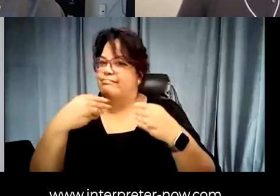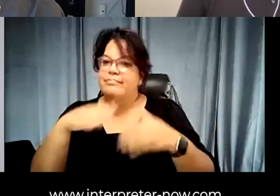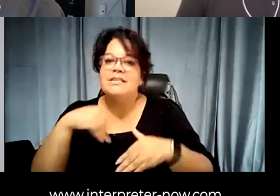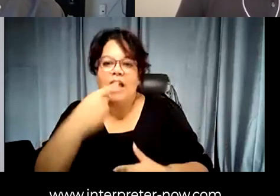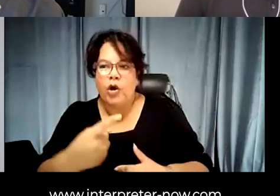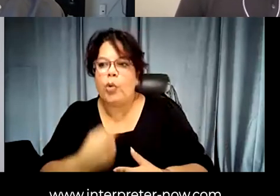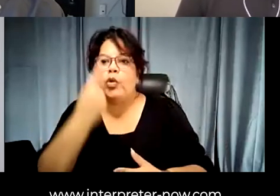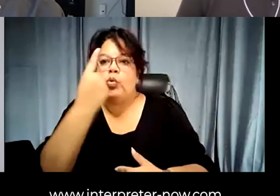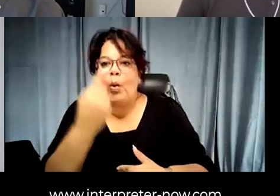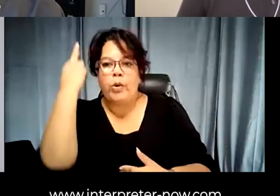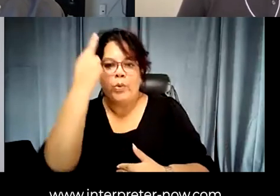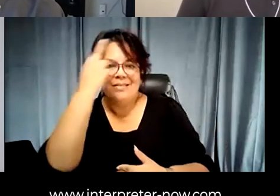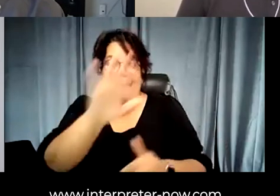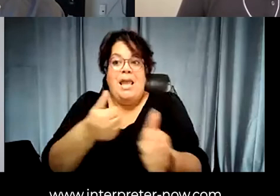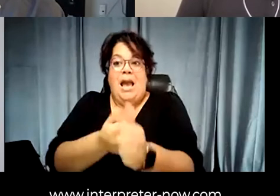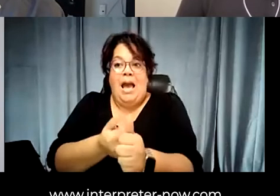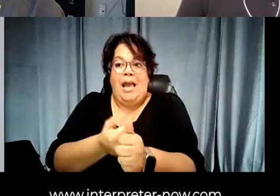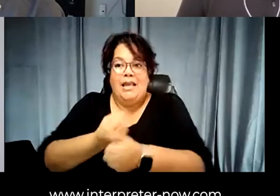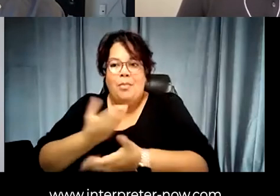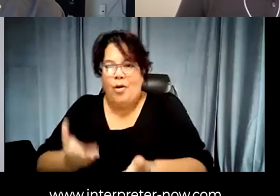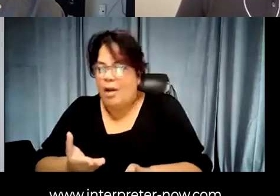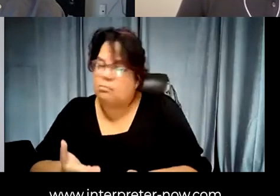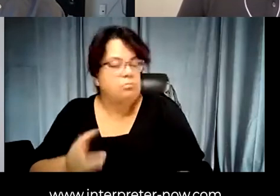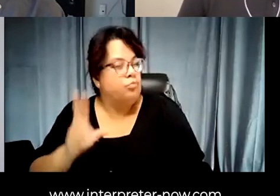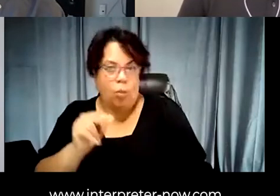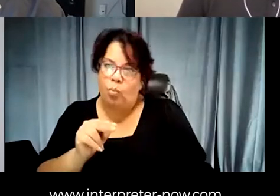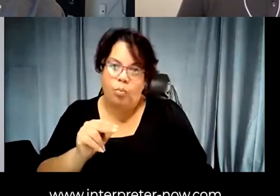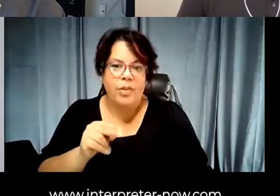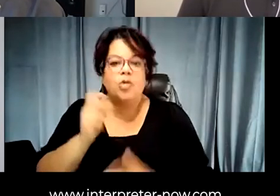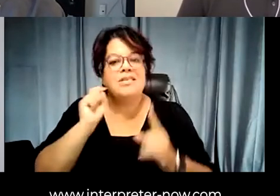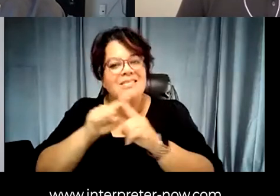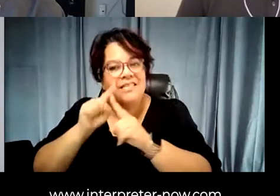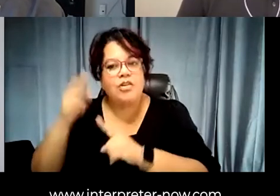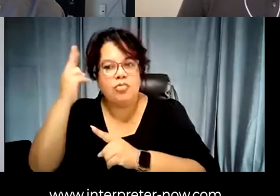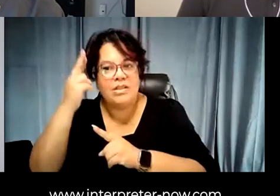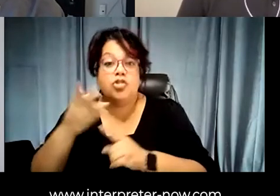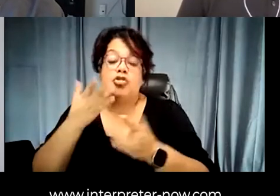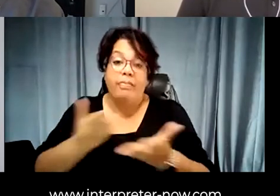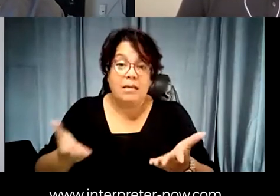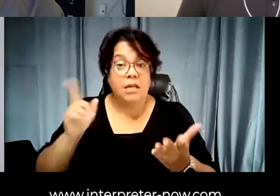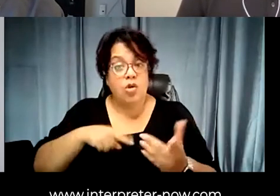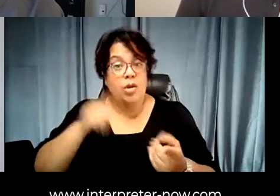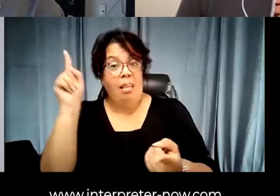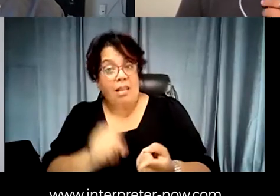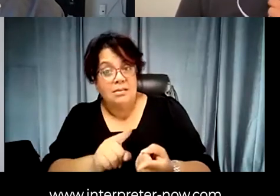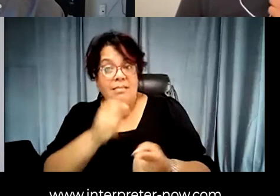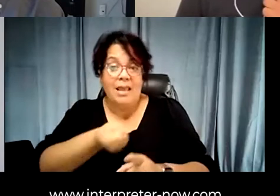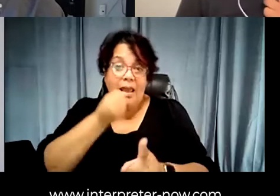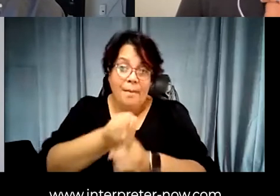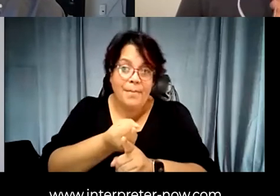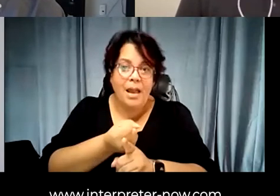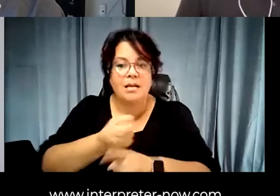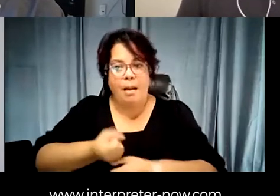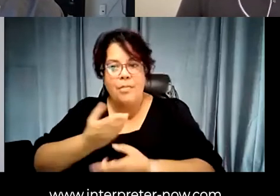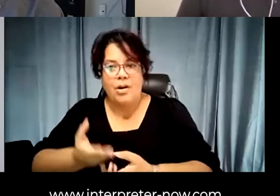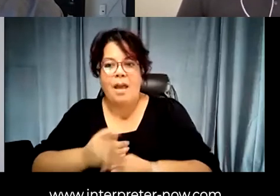way. There are things that can be done. There are things that can lessen the impact. There are things that can improve situations, but it is